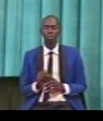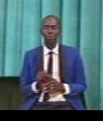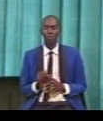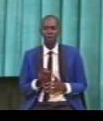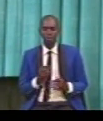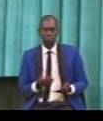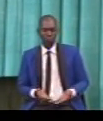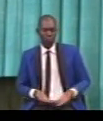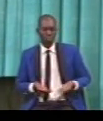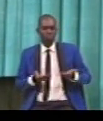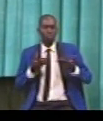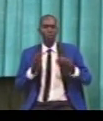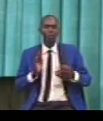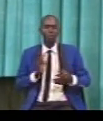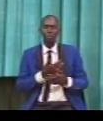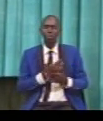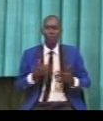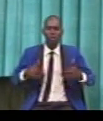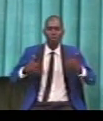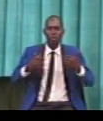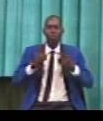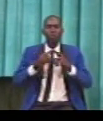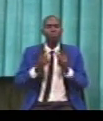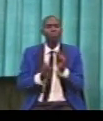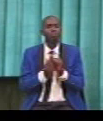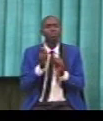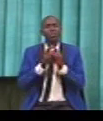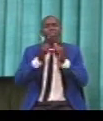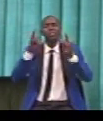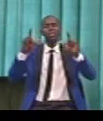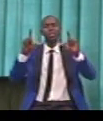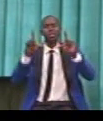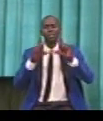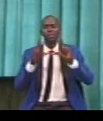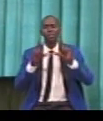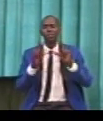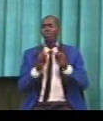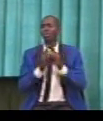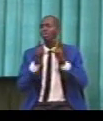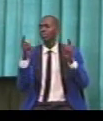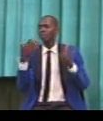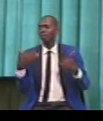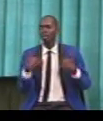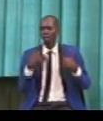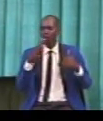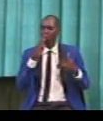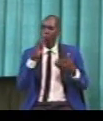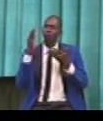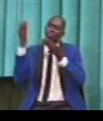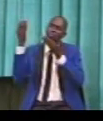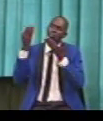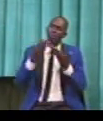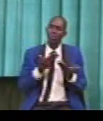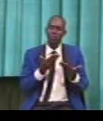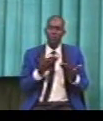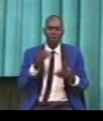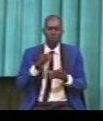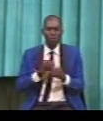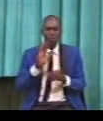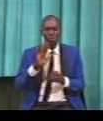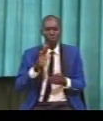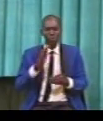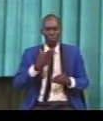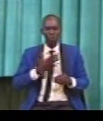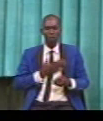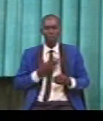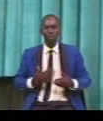elevation of our youths to another level, great things have been wrought in your life, in my life, in